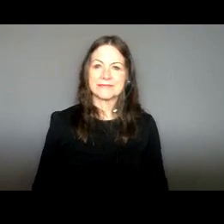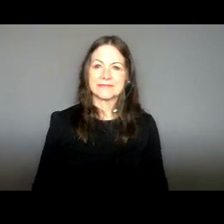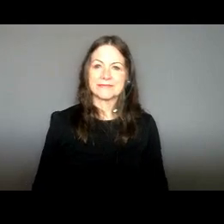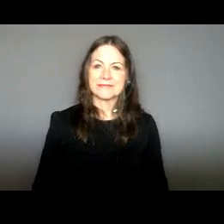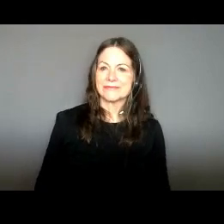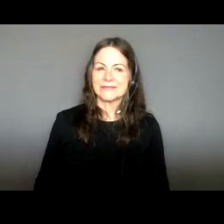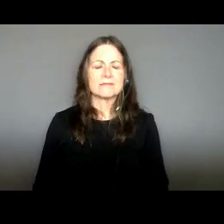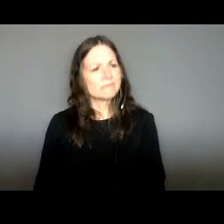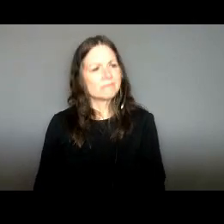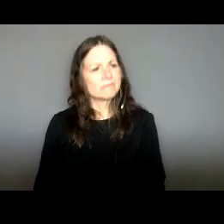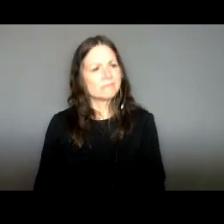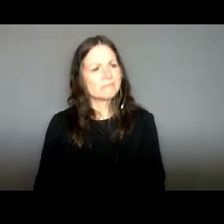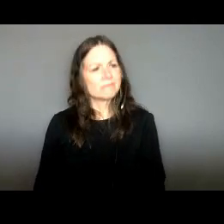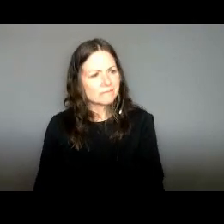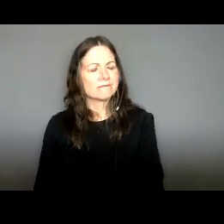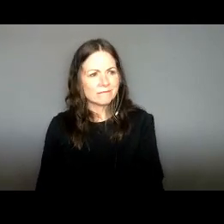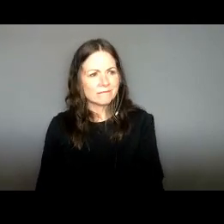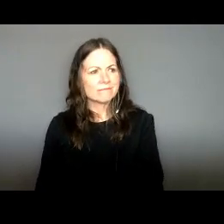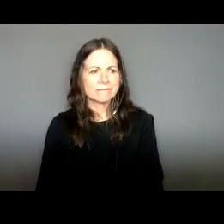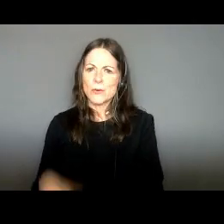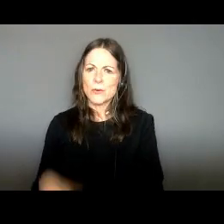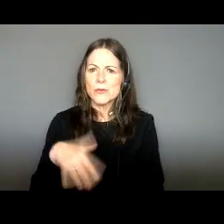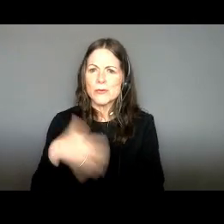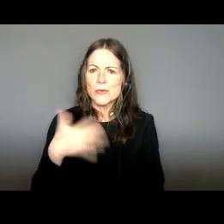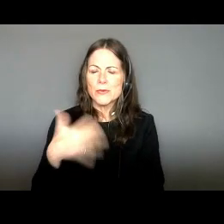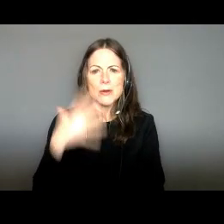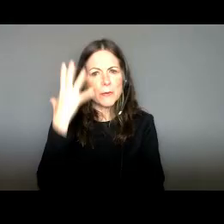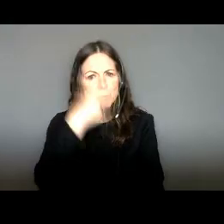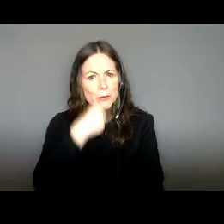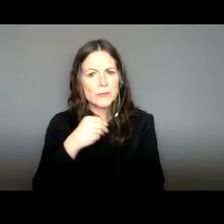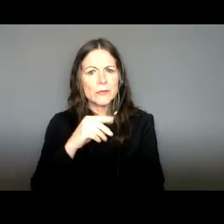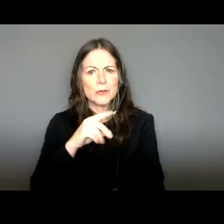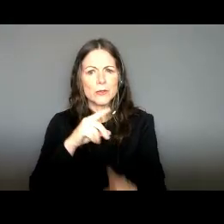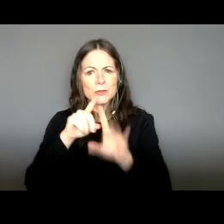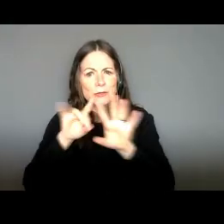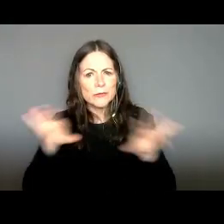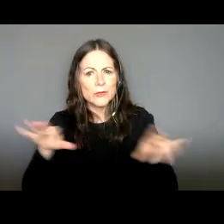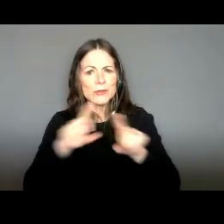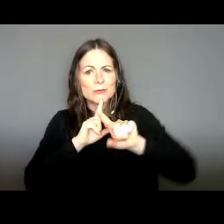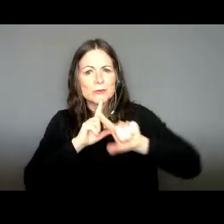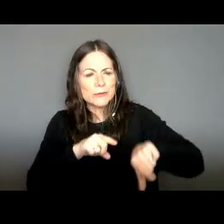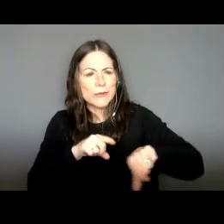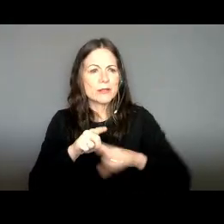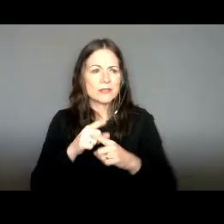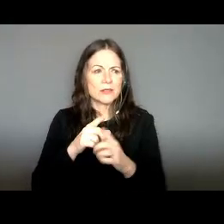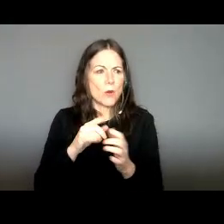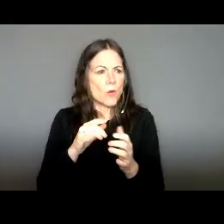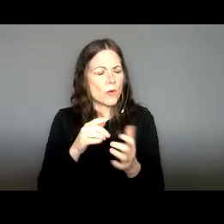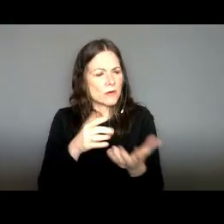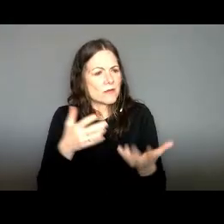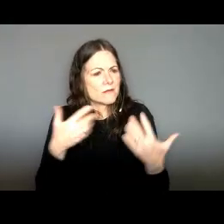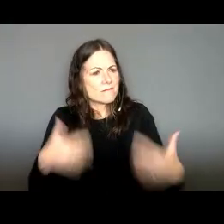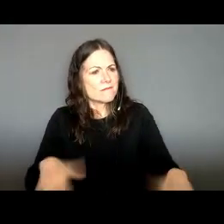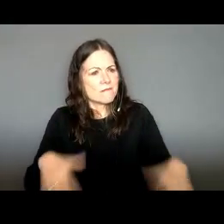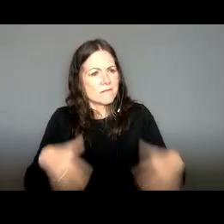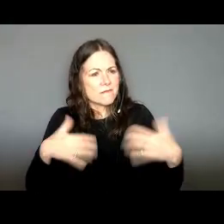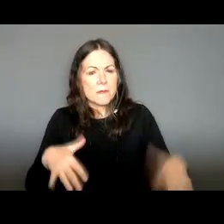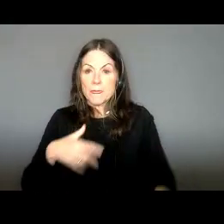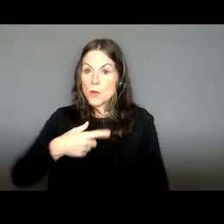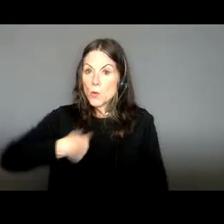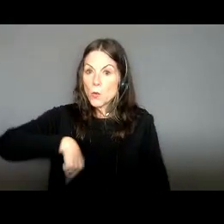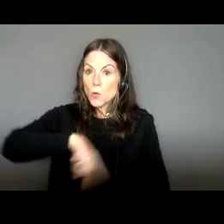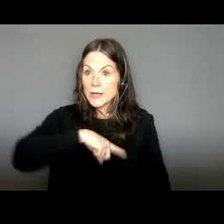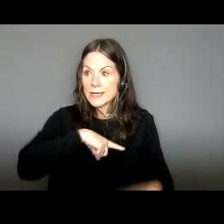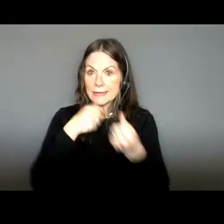I think we have a beautiful, diverse response here for awareness of how diverse our services are